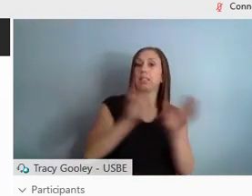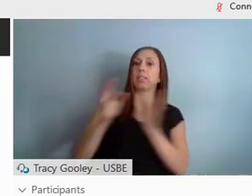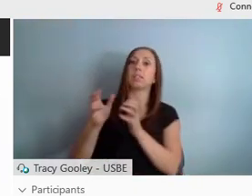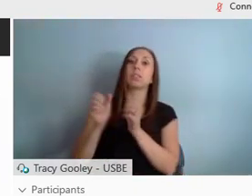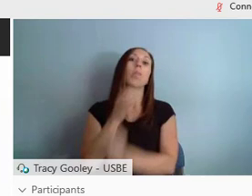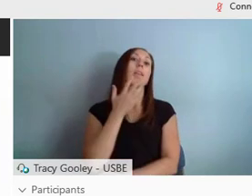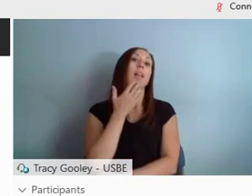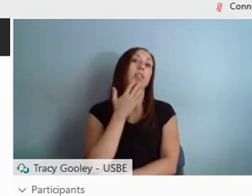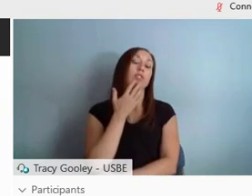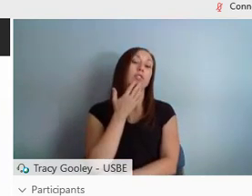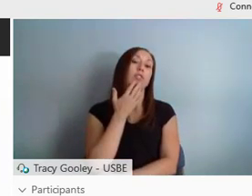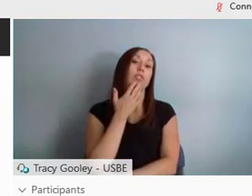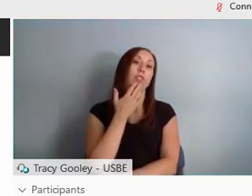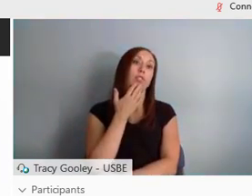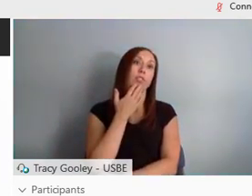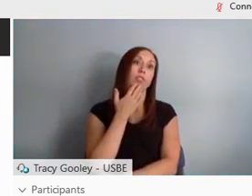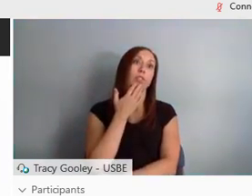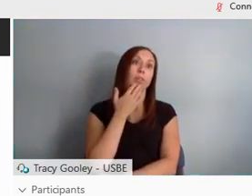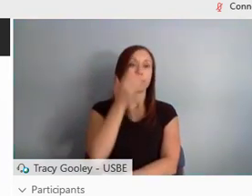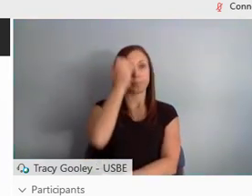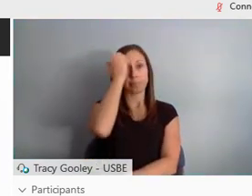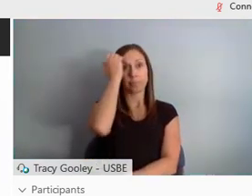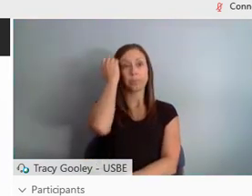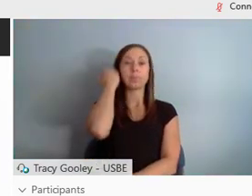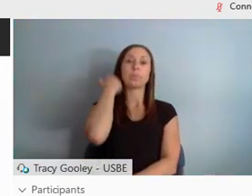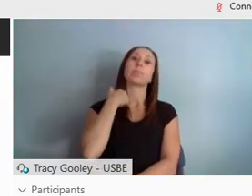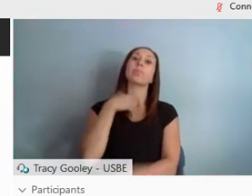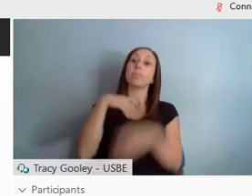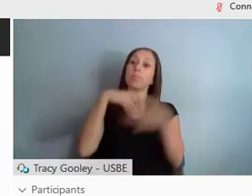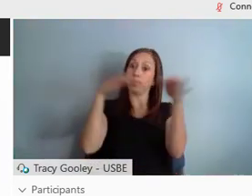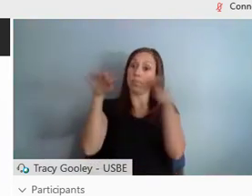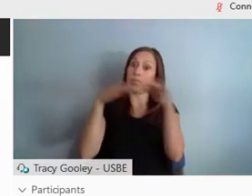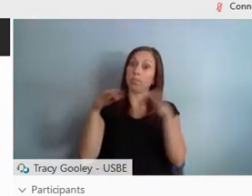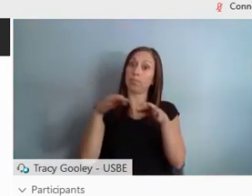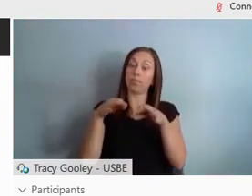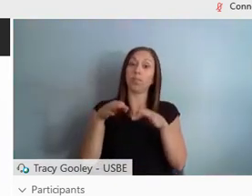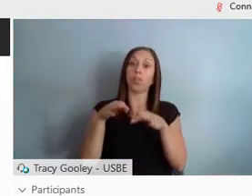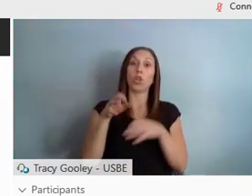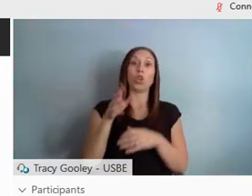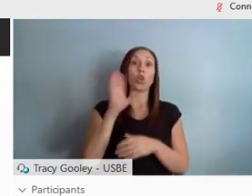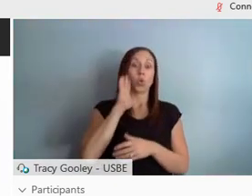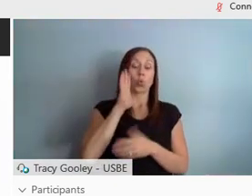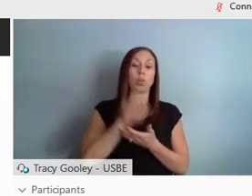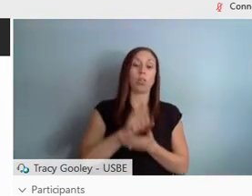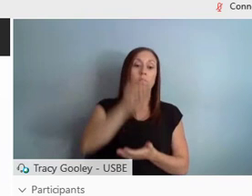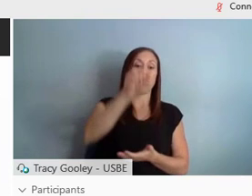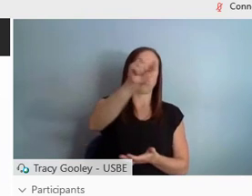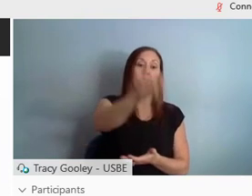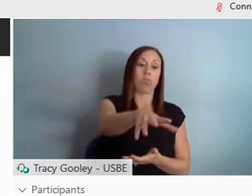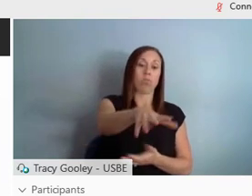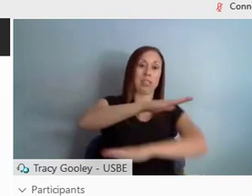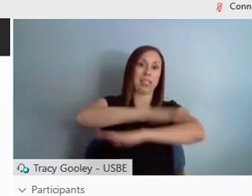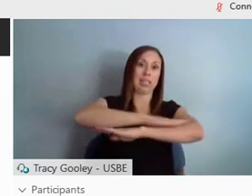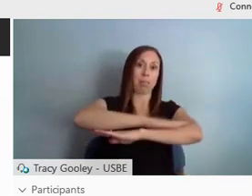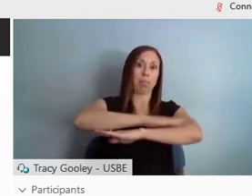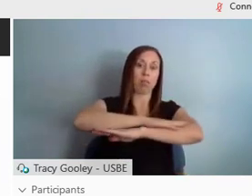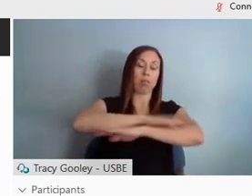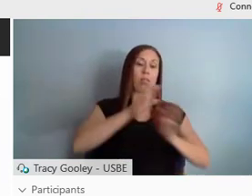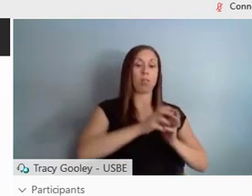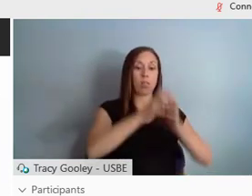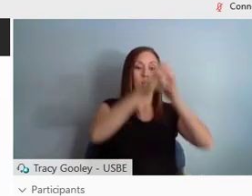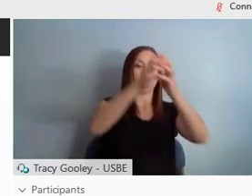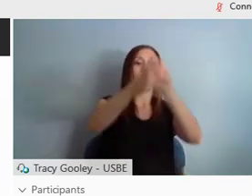by color. And then once you have said the directives, then you're going to place the manipulatives on the table in front of the